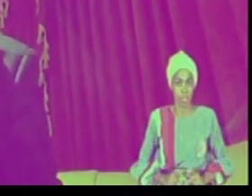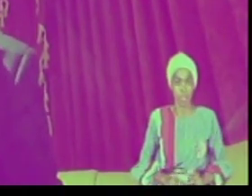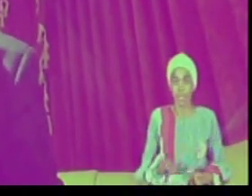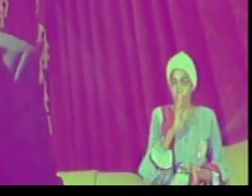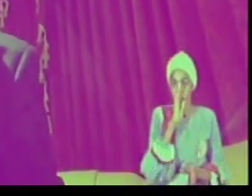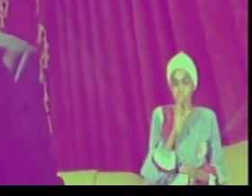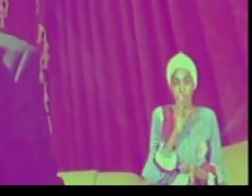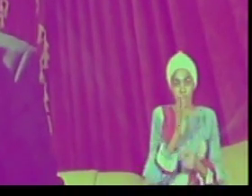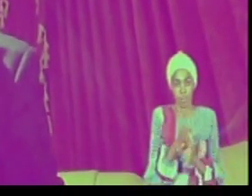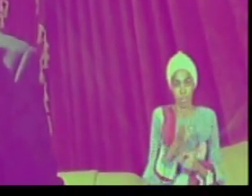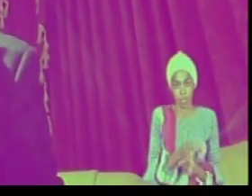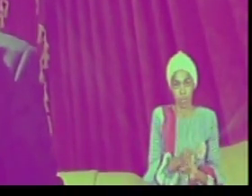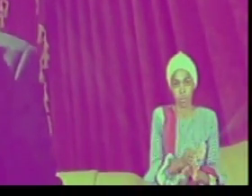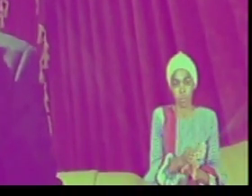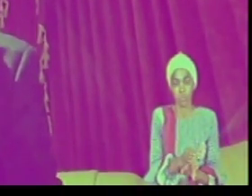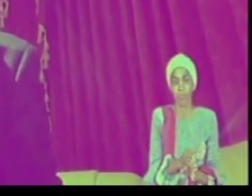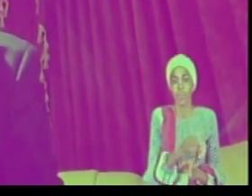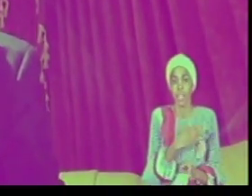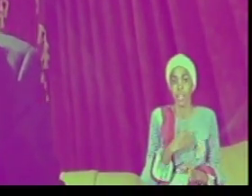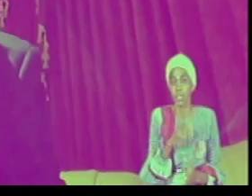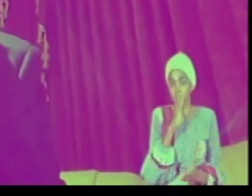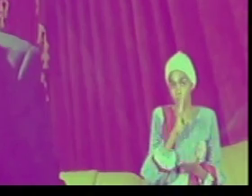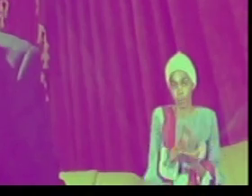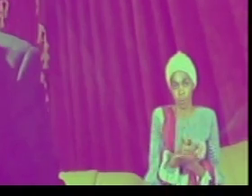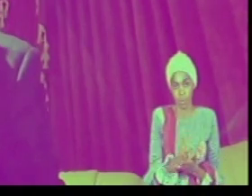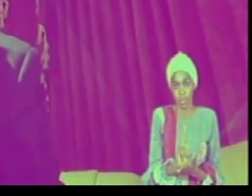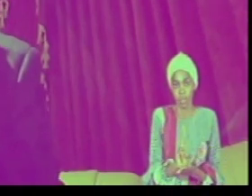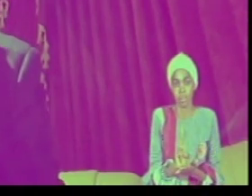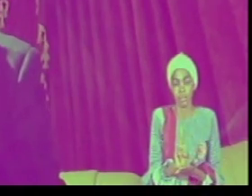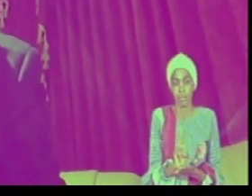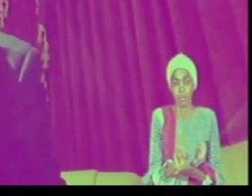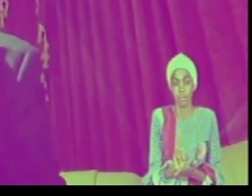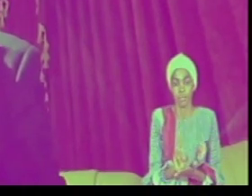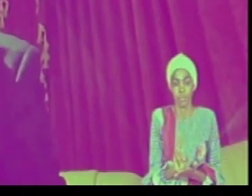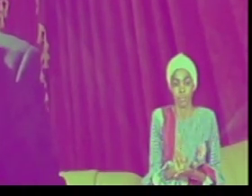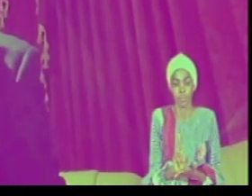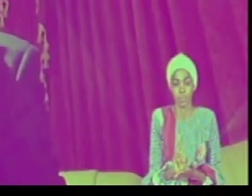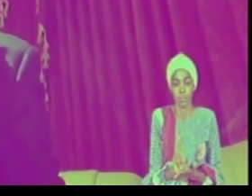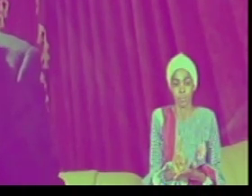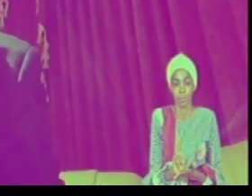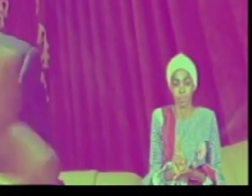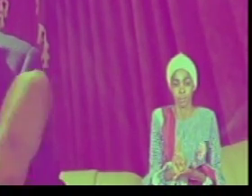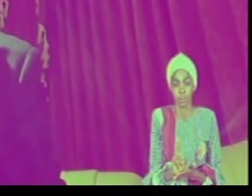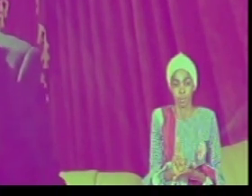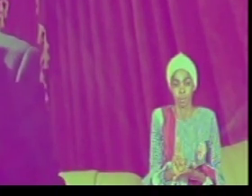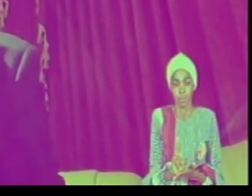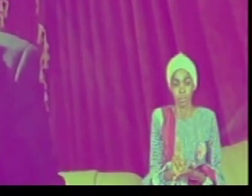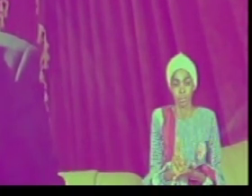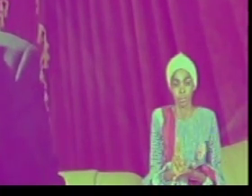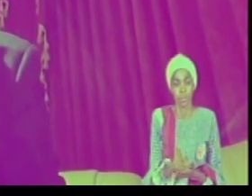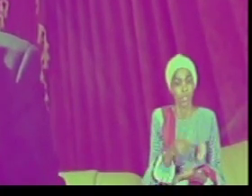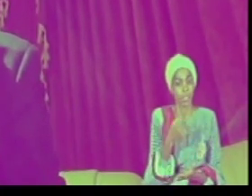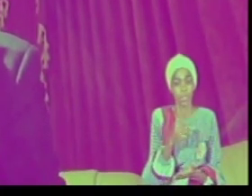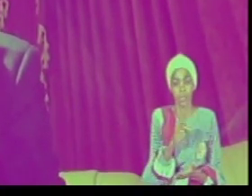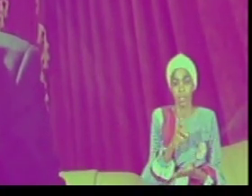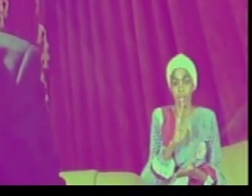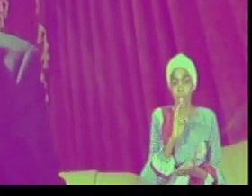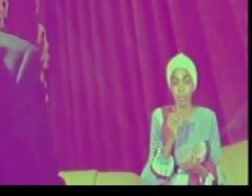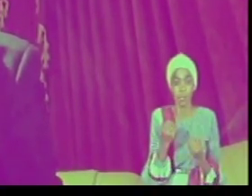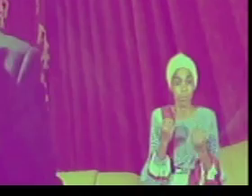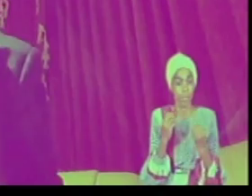emotional development. Looking at children today and young people, lots of things are happening in their